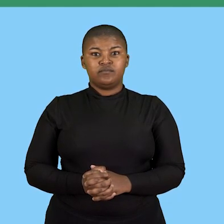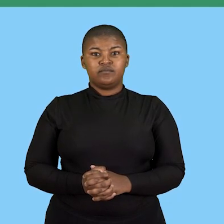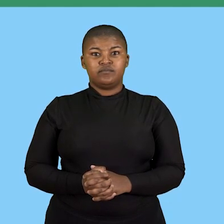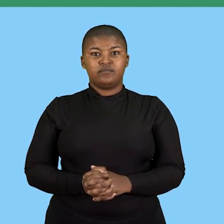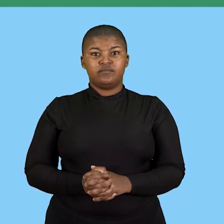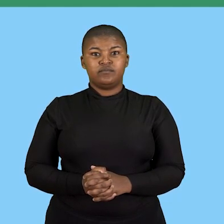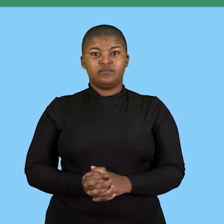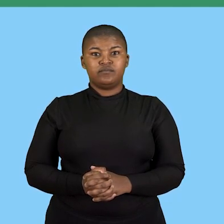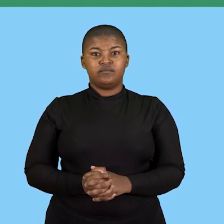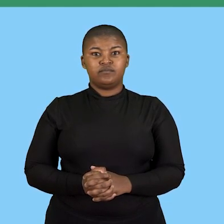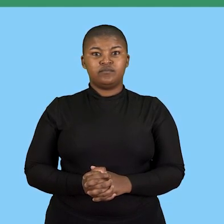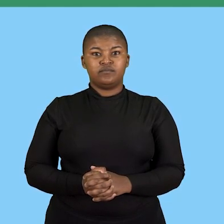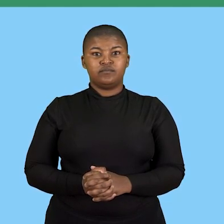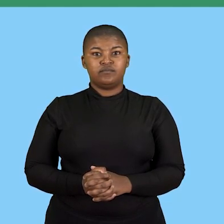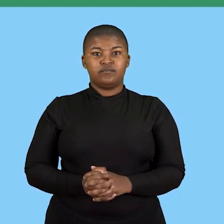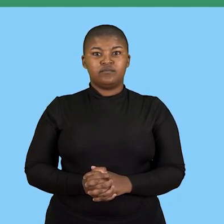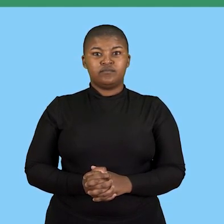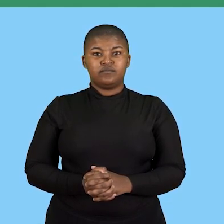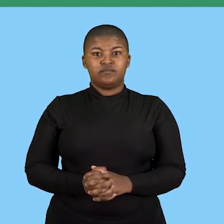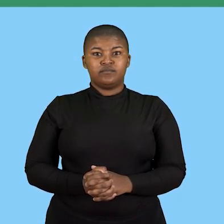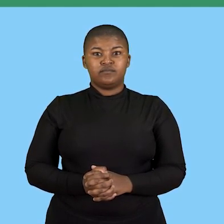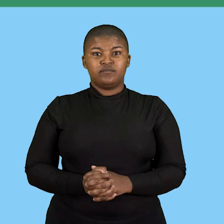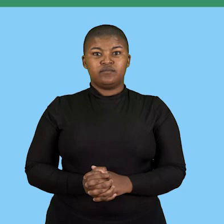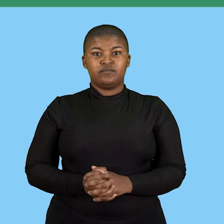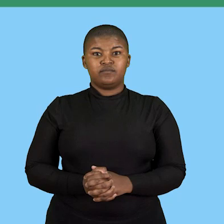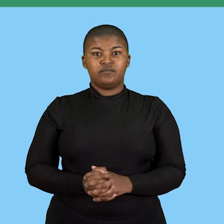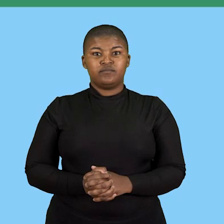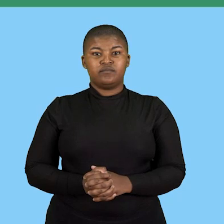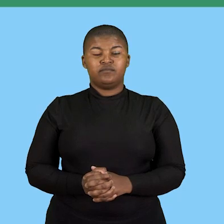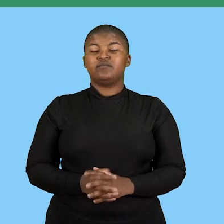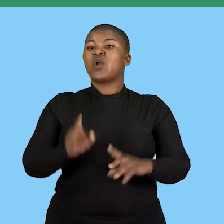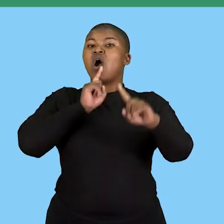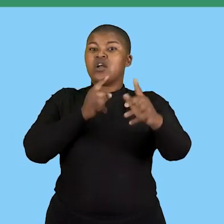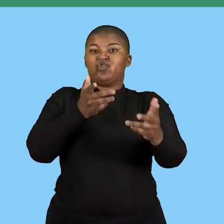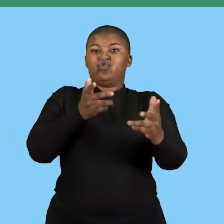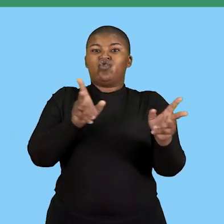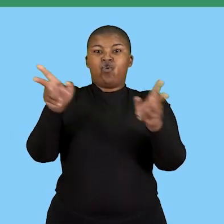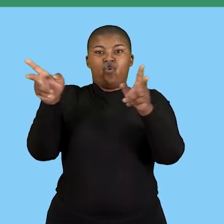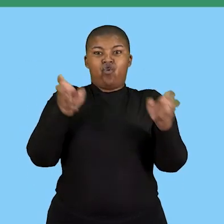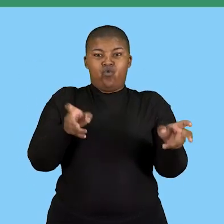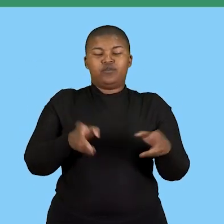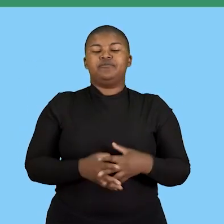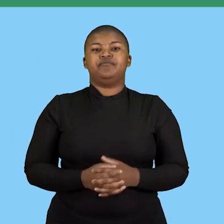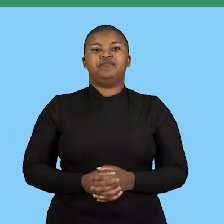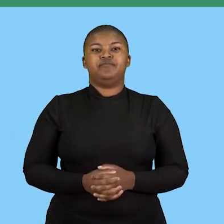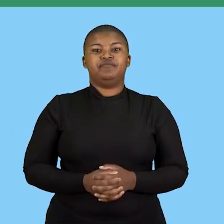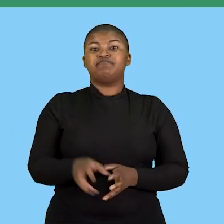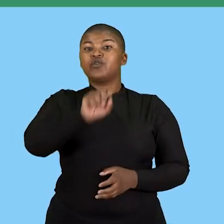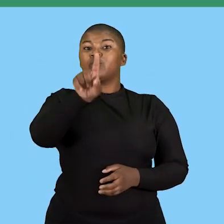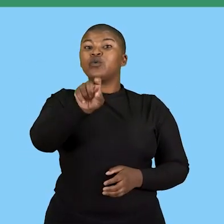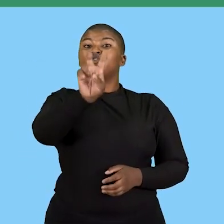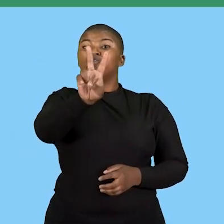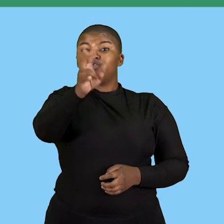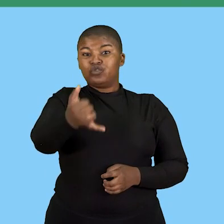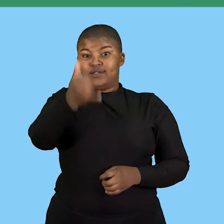wheelchair. Now, That is how you code for the second one. Now